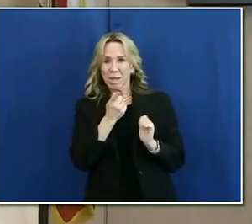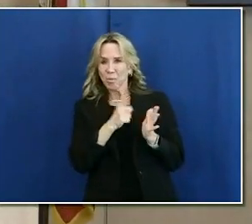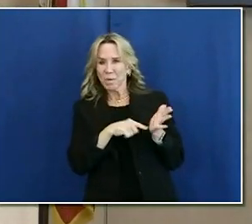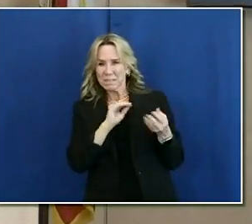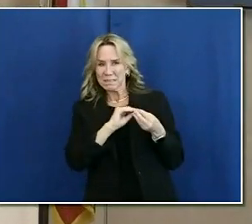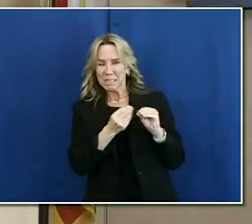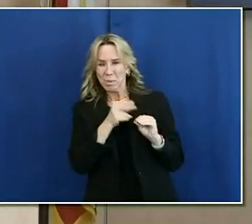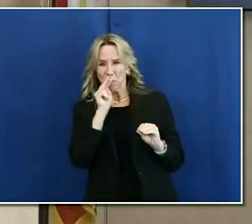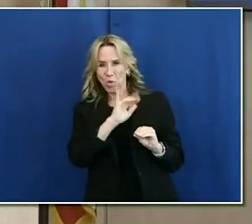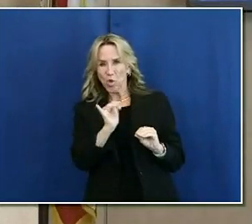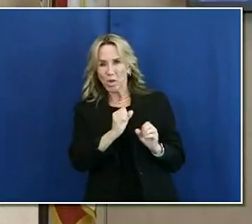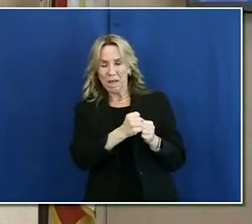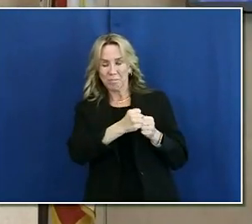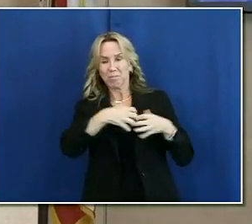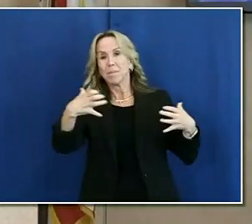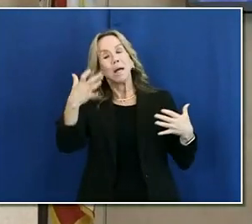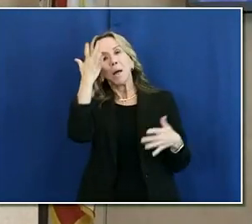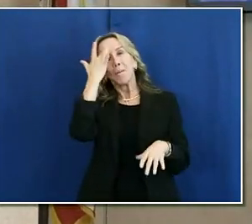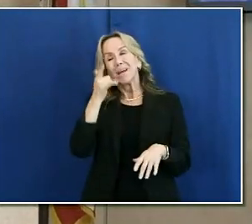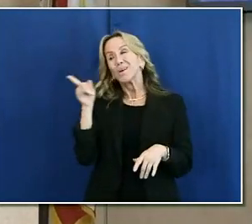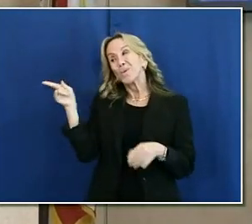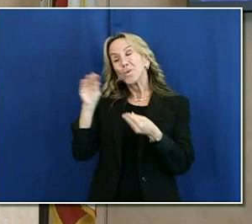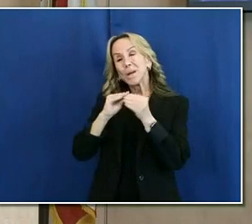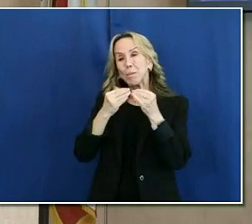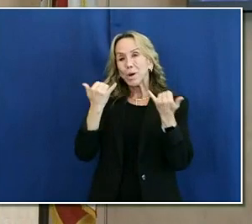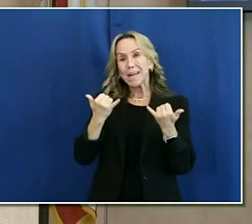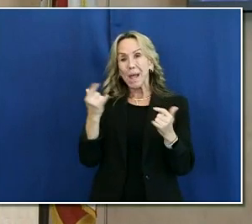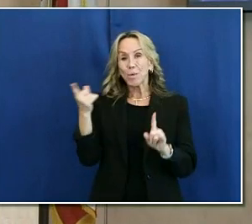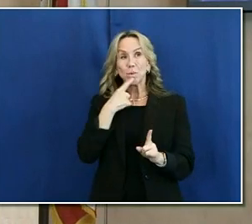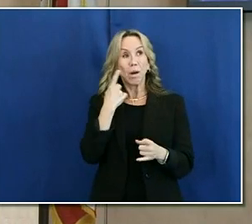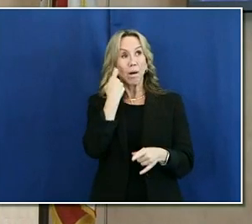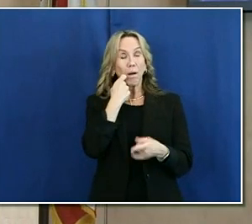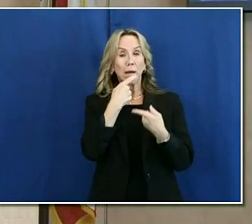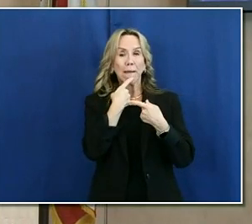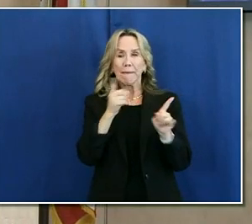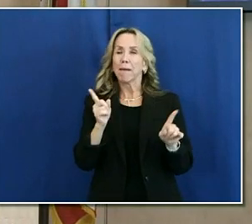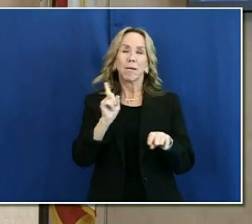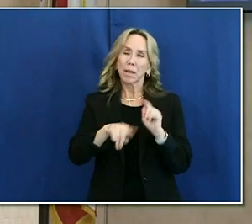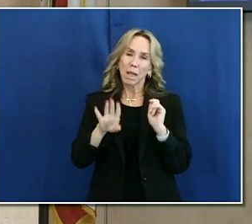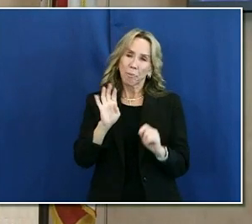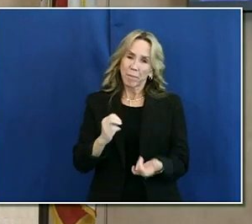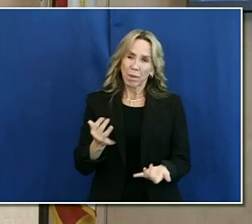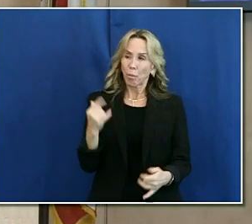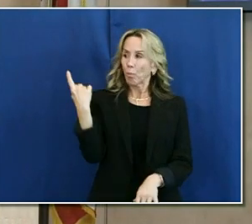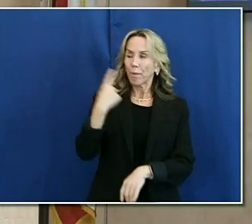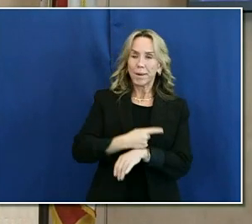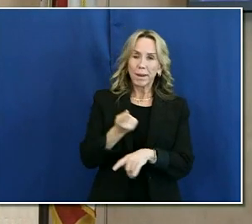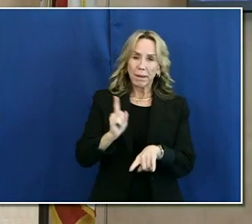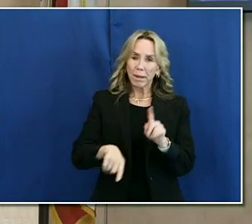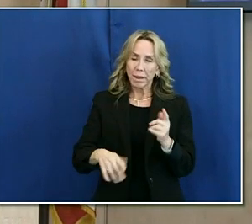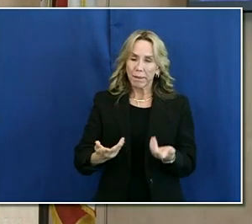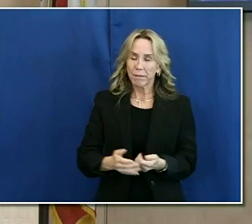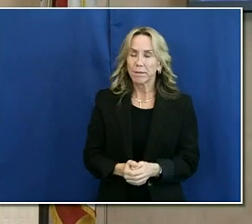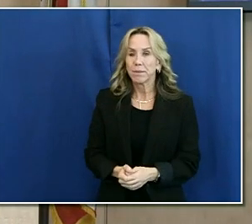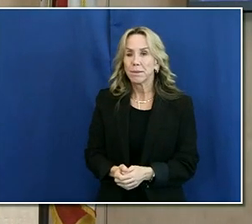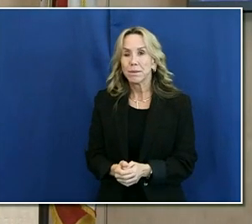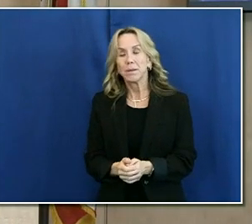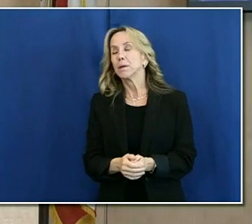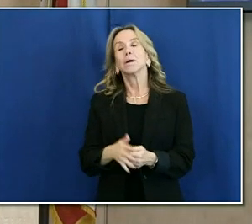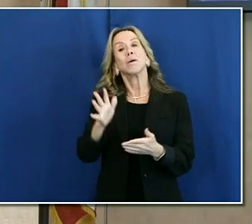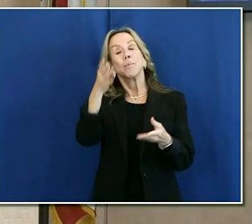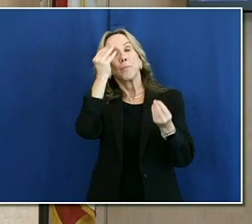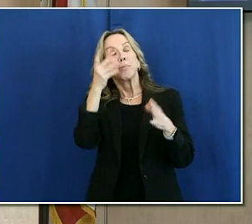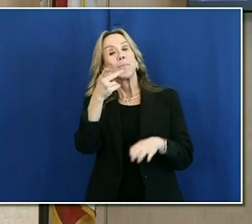now can't be compared to what you just announced? I switched places with Dr. Julie, Paul. The county won't